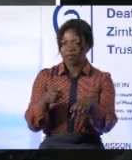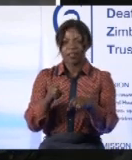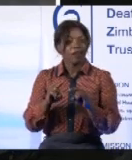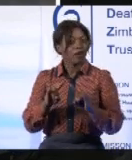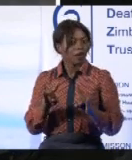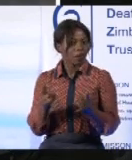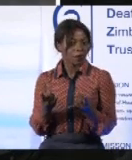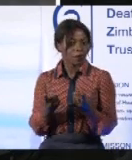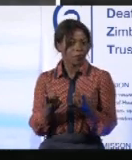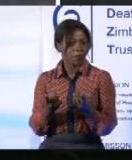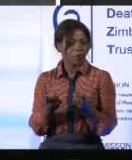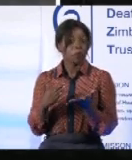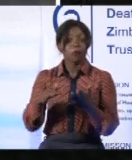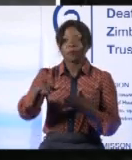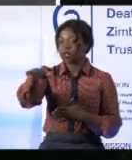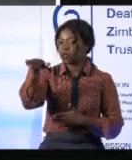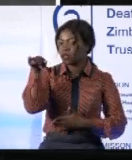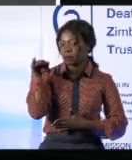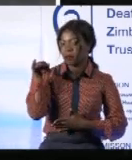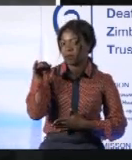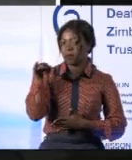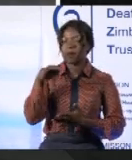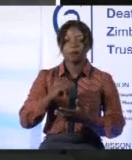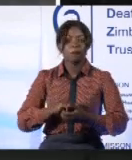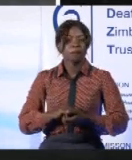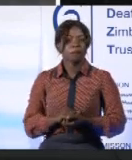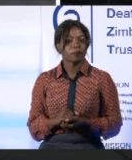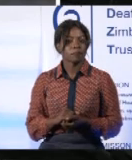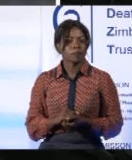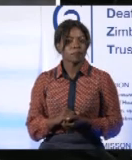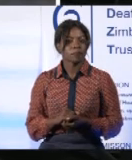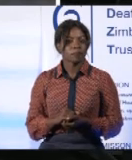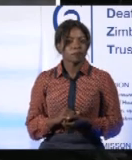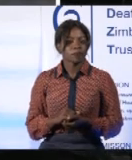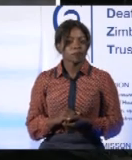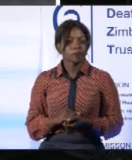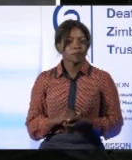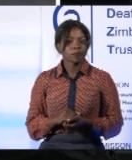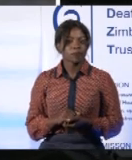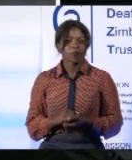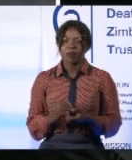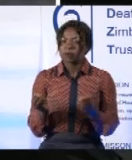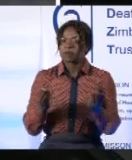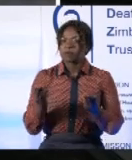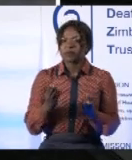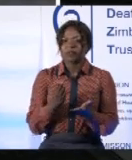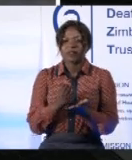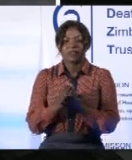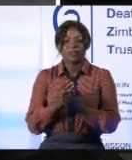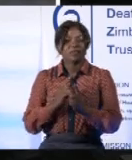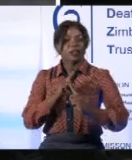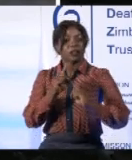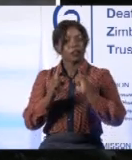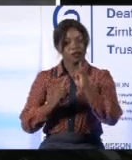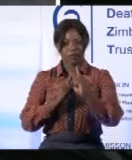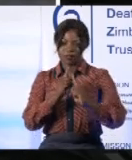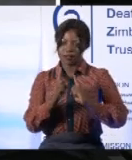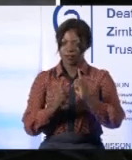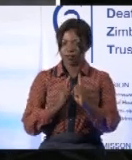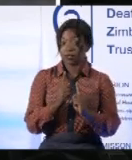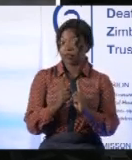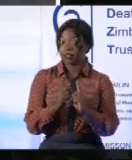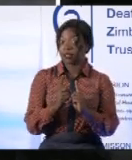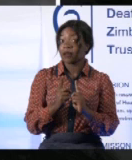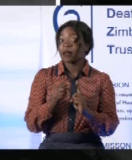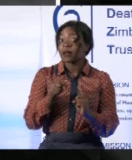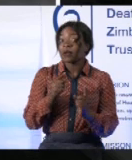as an abstract in Zimbabwe, is one that has been dealt with considerably. And what seems to come